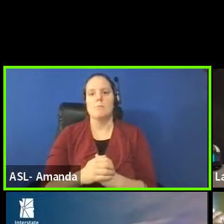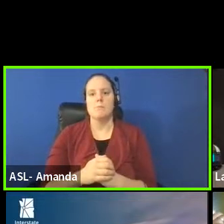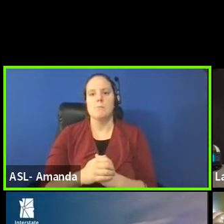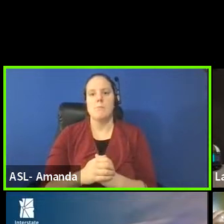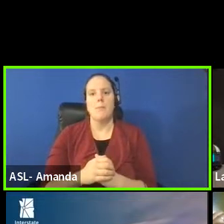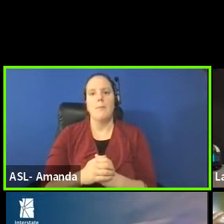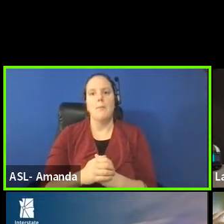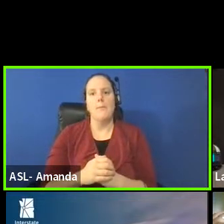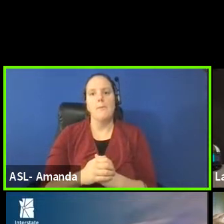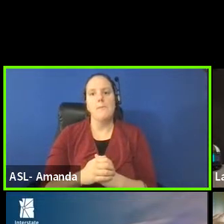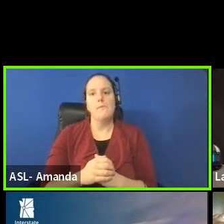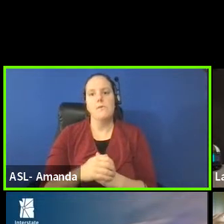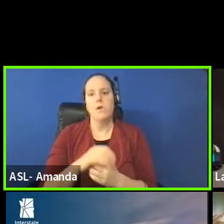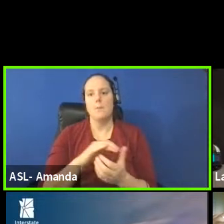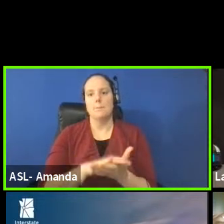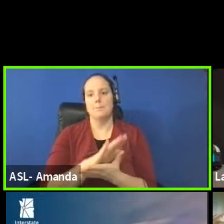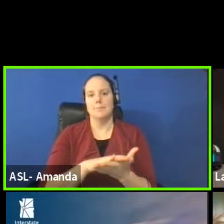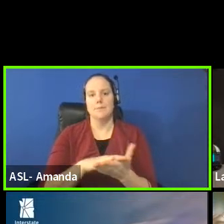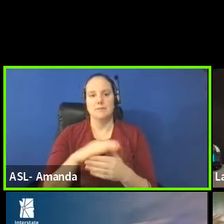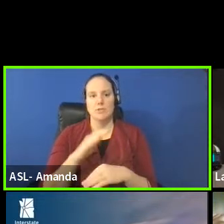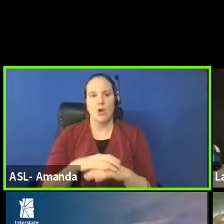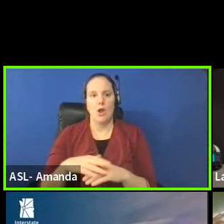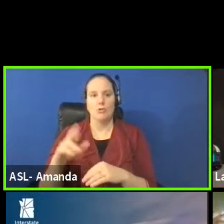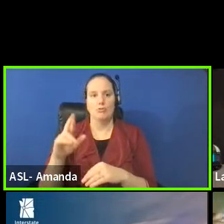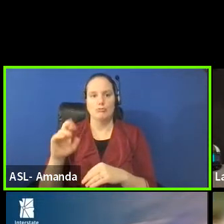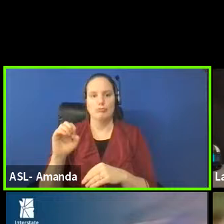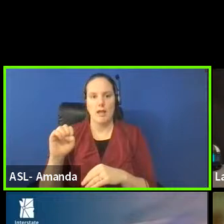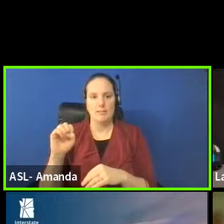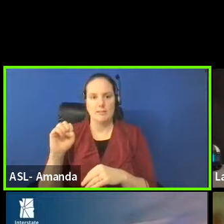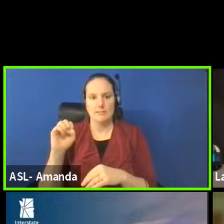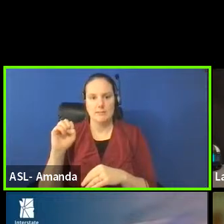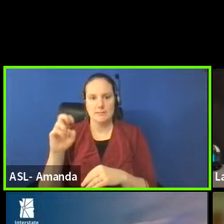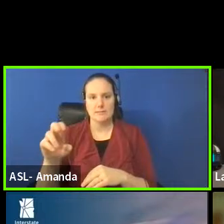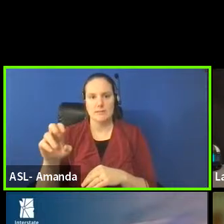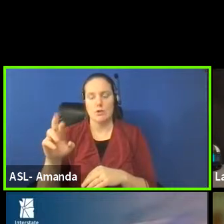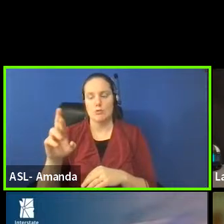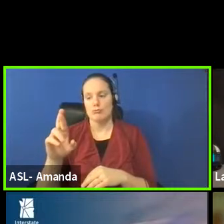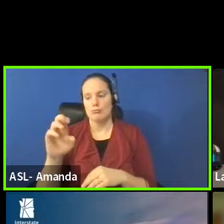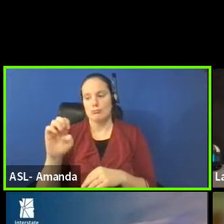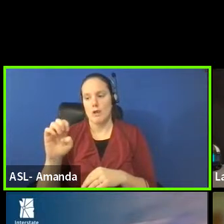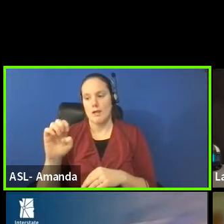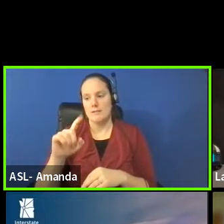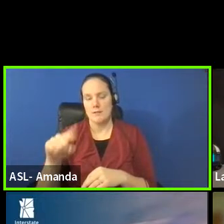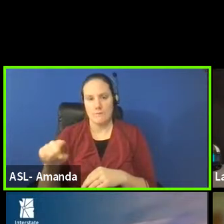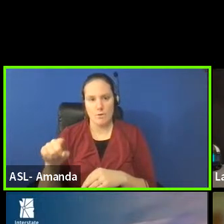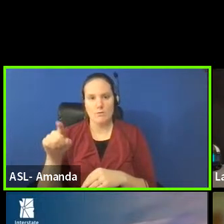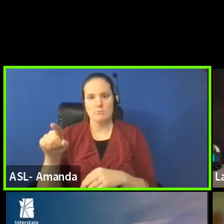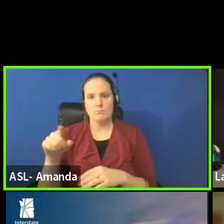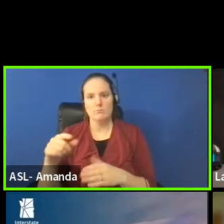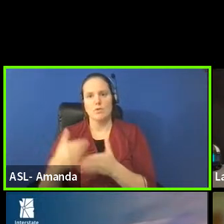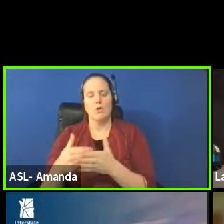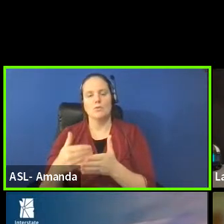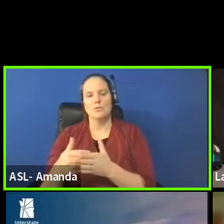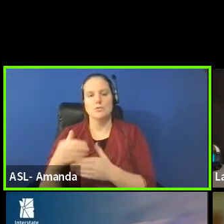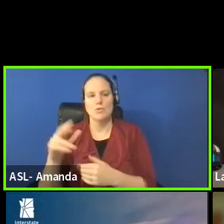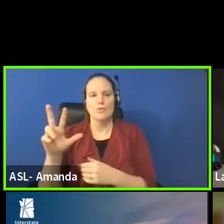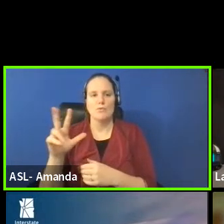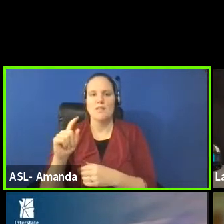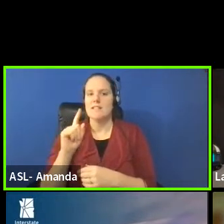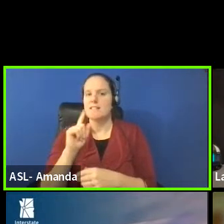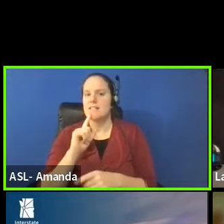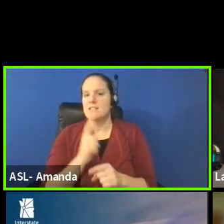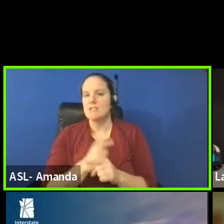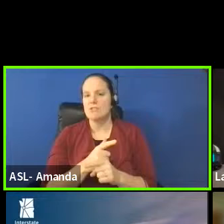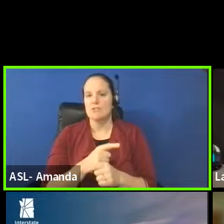beach on the reservoirs along the Central Oregon Three Sisters areas, like